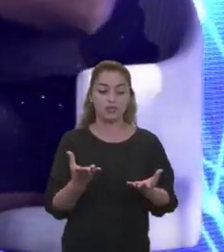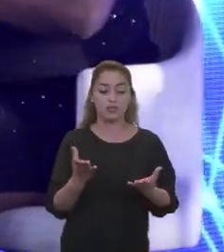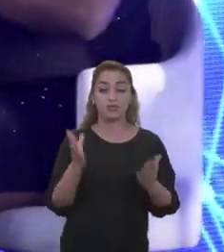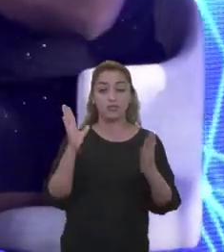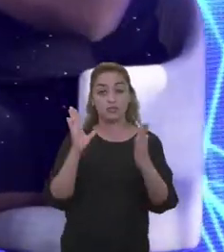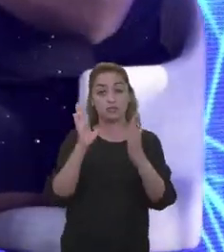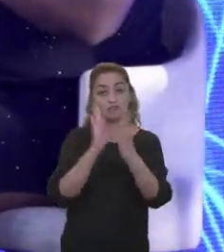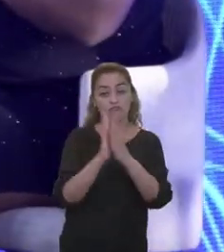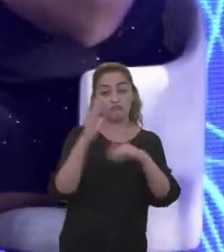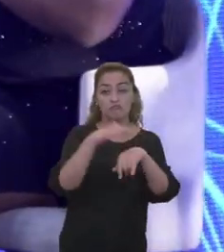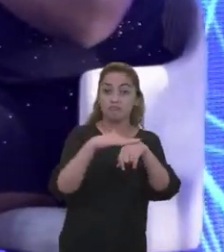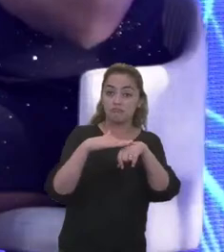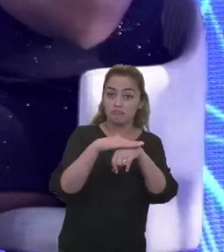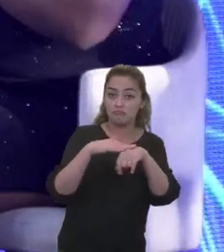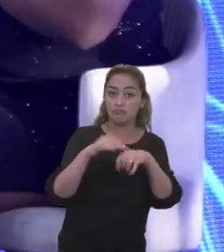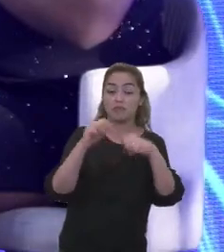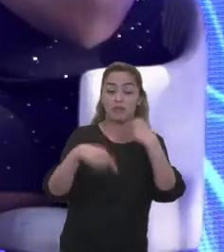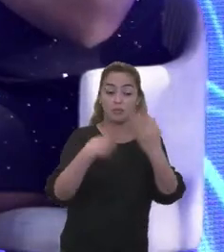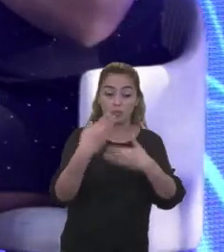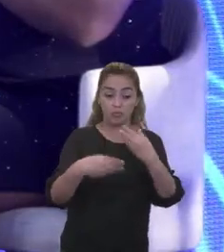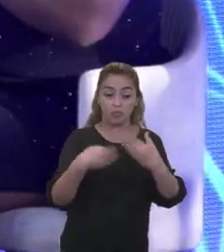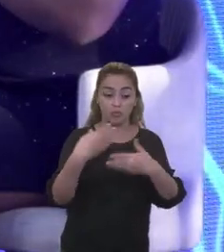HR director. Huh? Yeah.